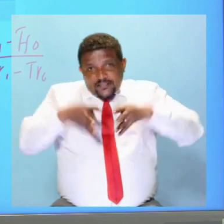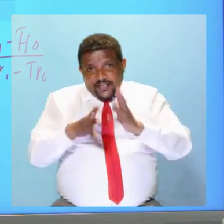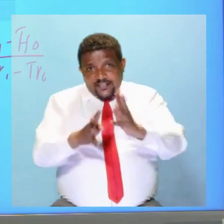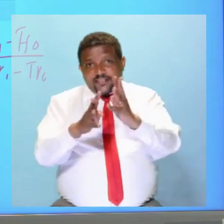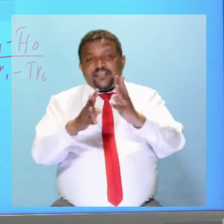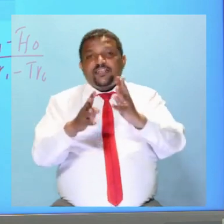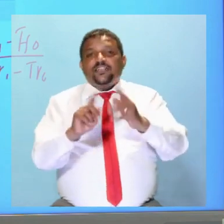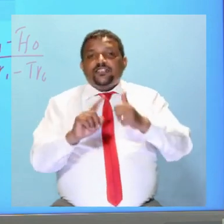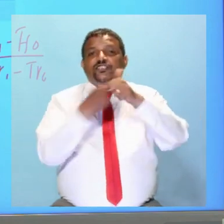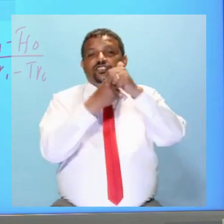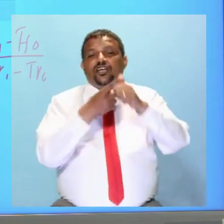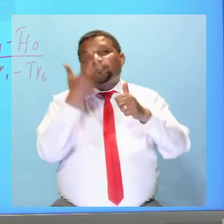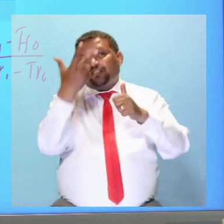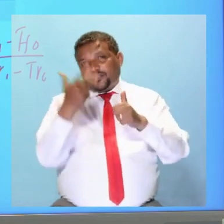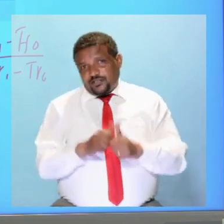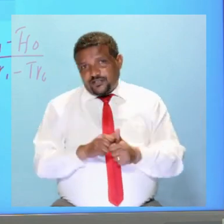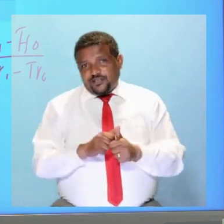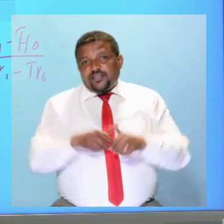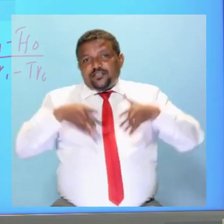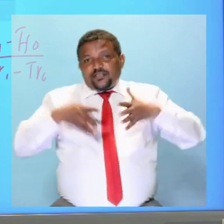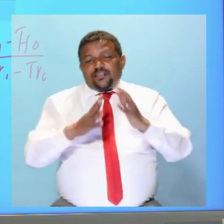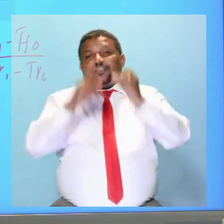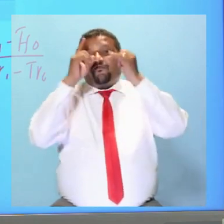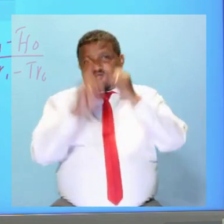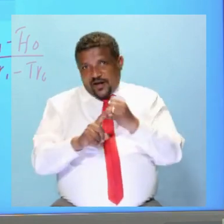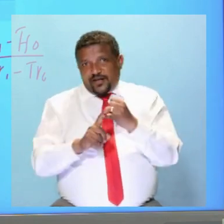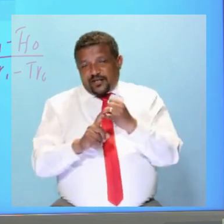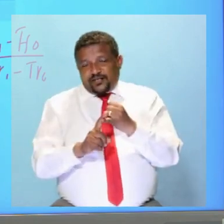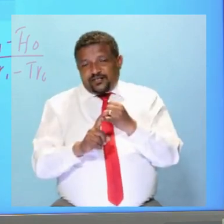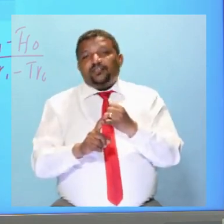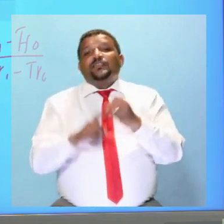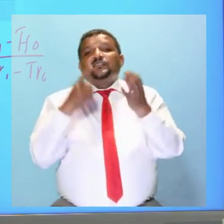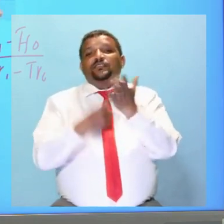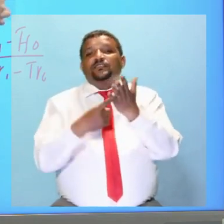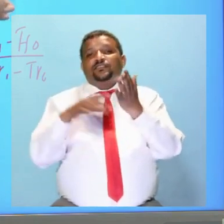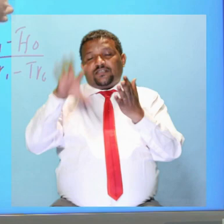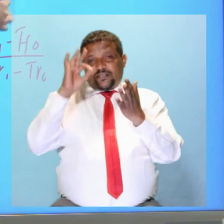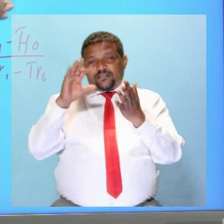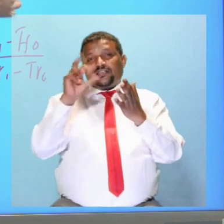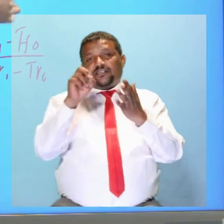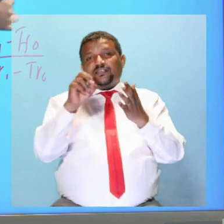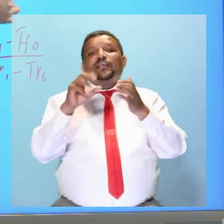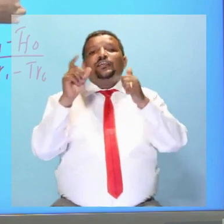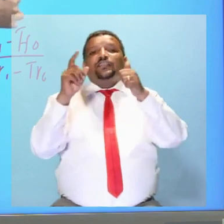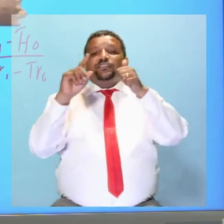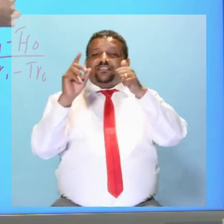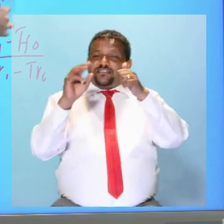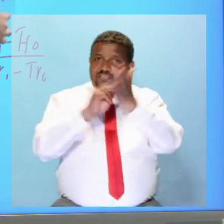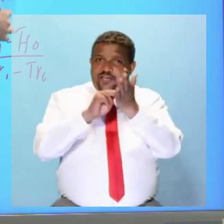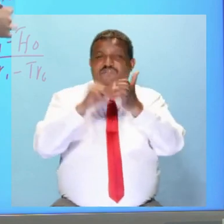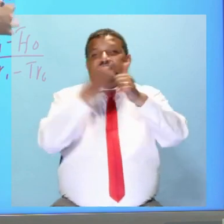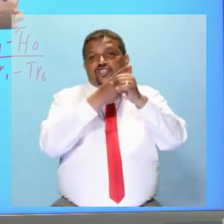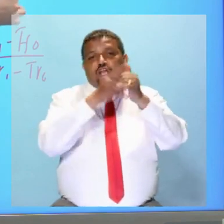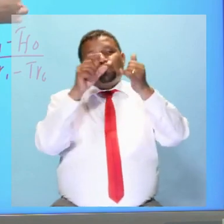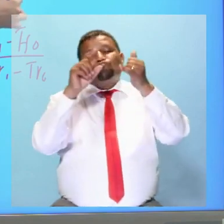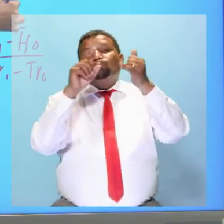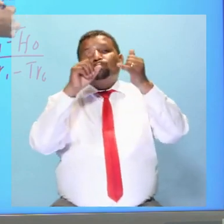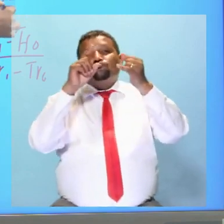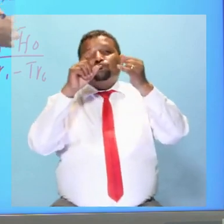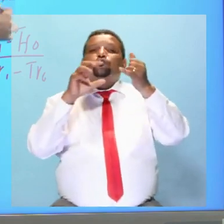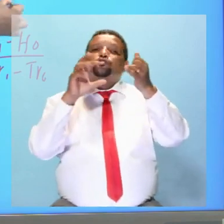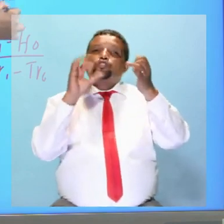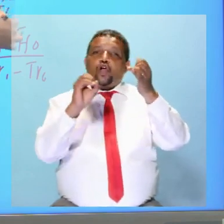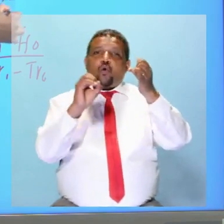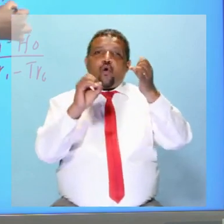tractor initial and 3 as tractor final, and let's take this 30 as TEF initial and this 0